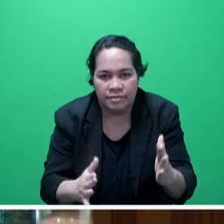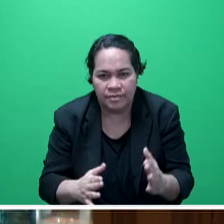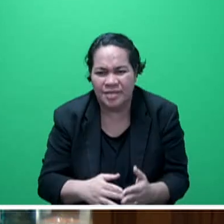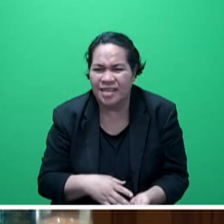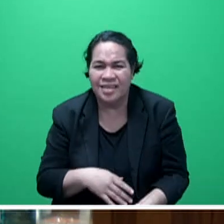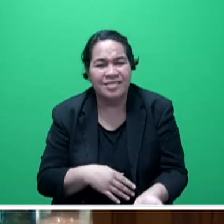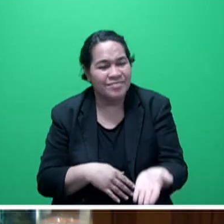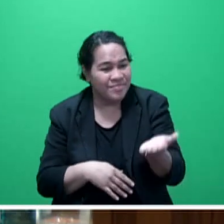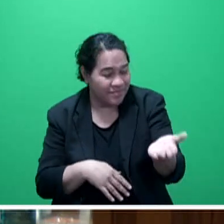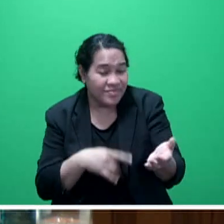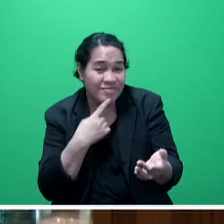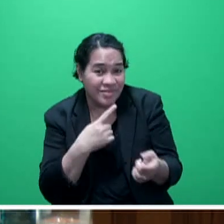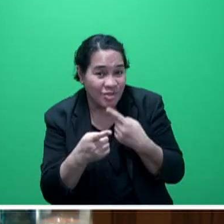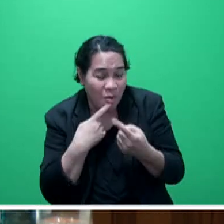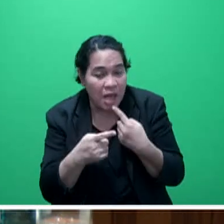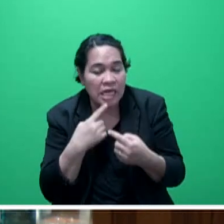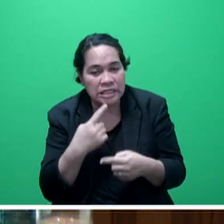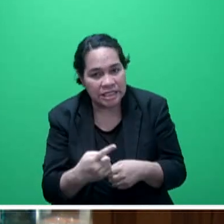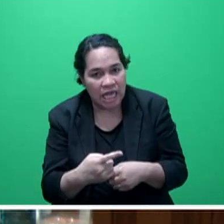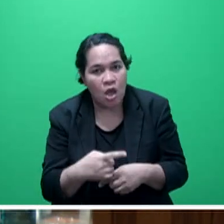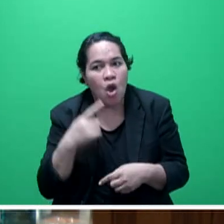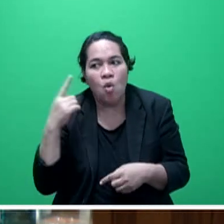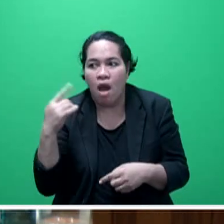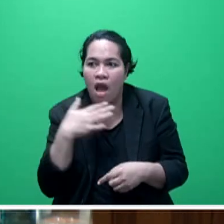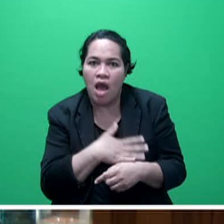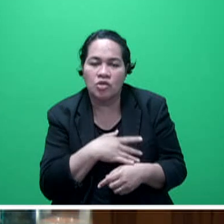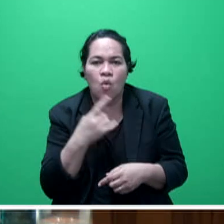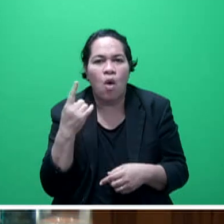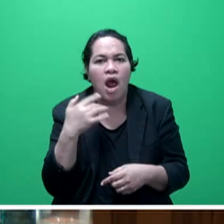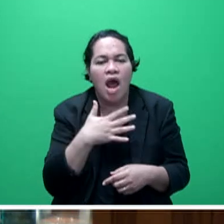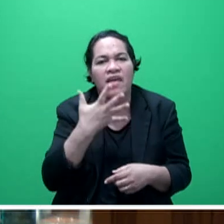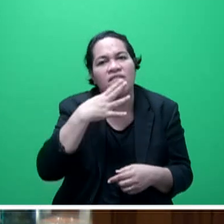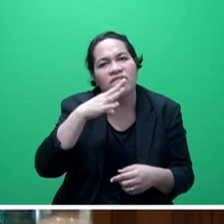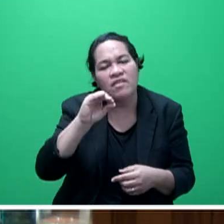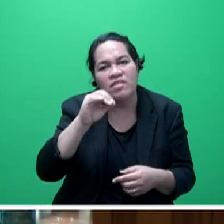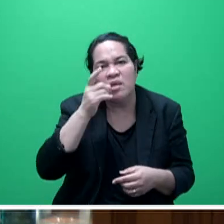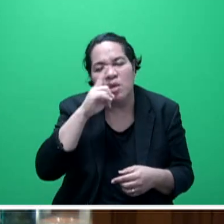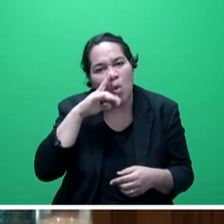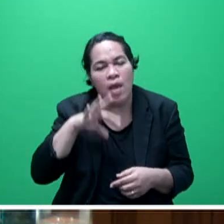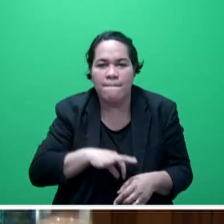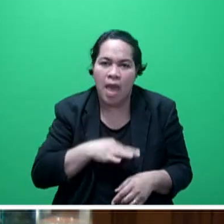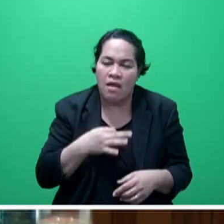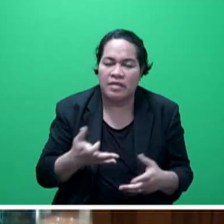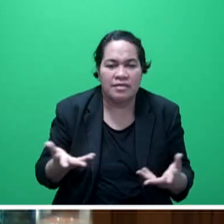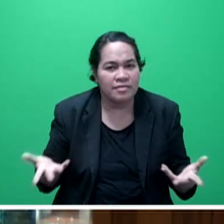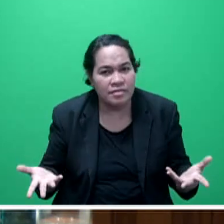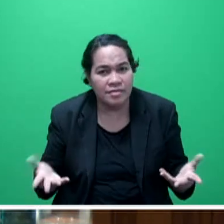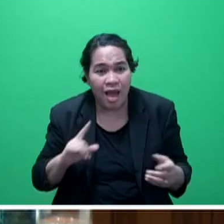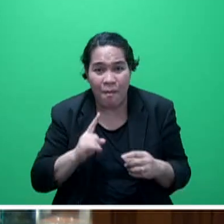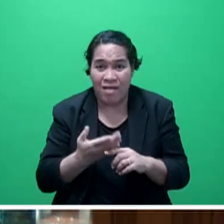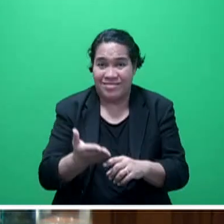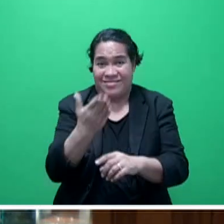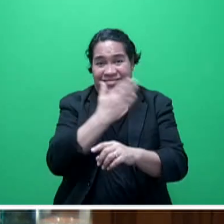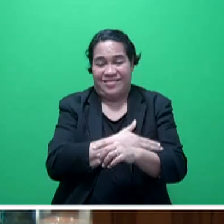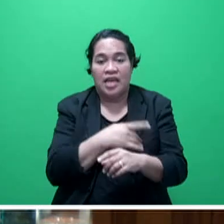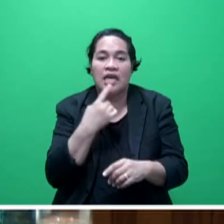grant, where he said only 100 to 150 applicants will benefit, and the last time it was announced, it was a